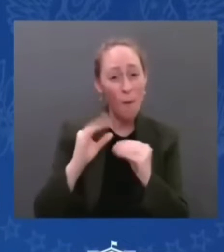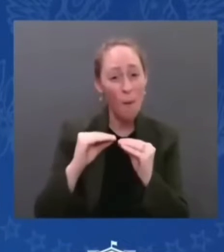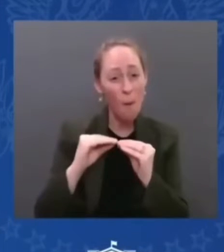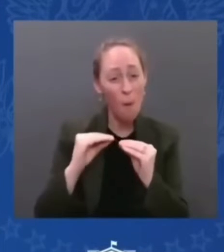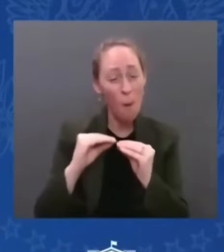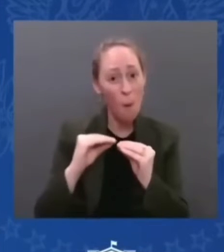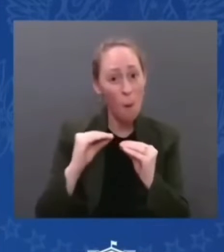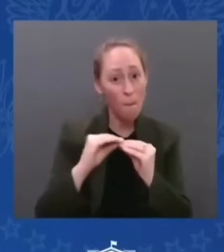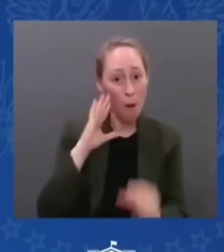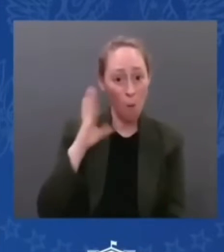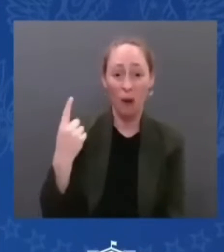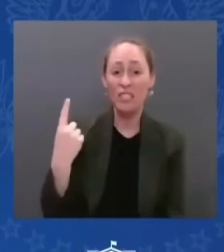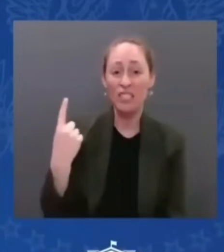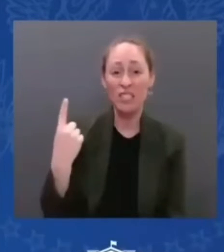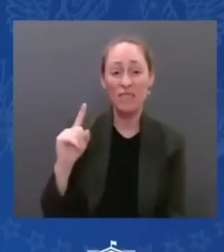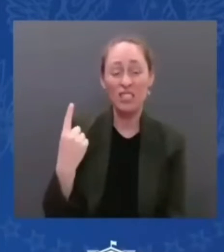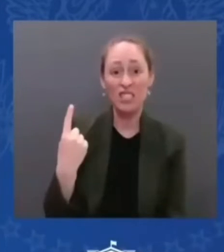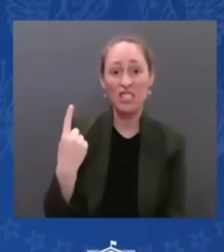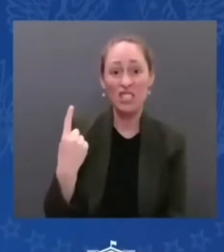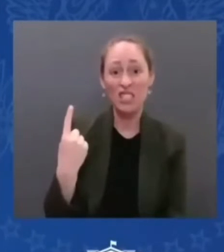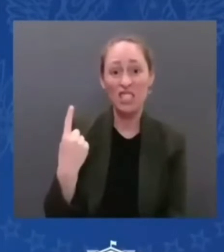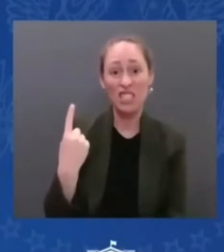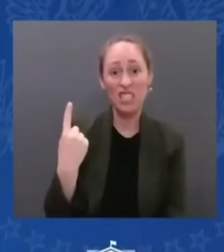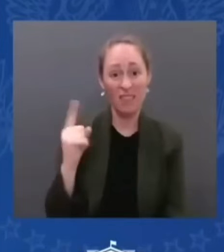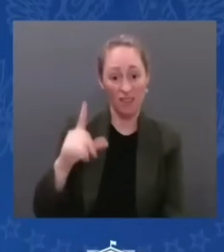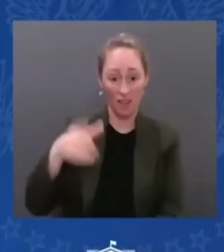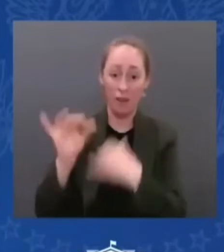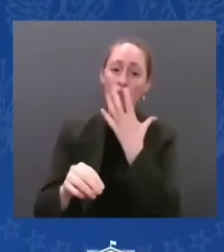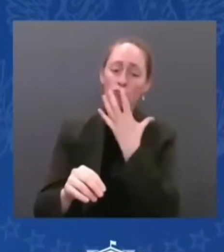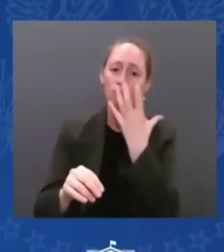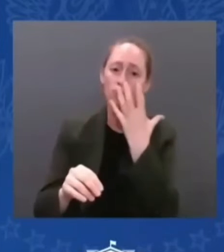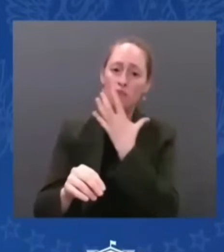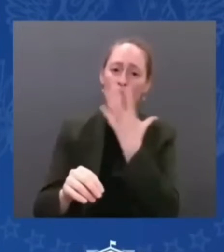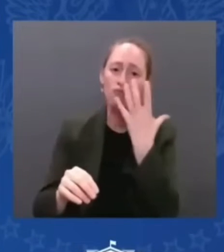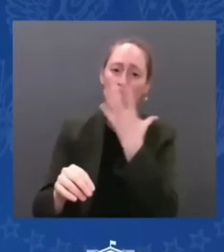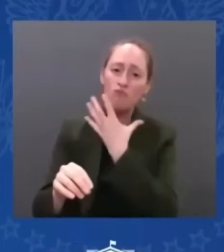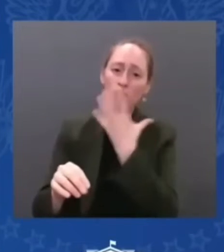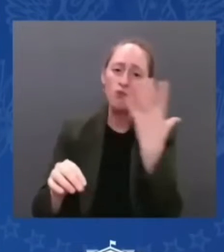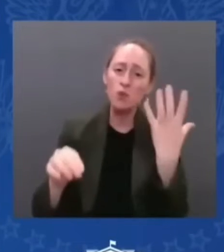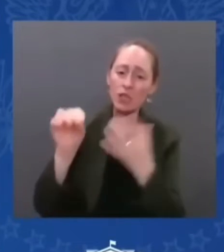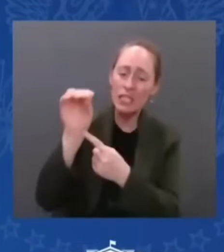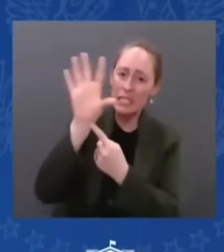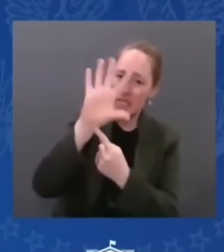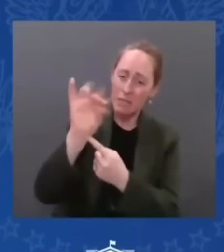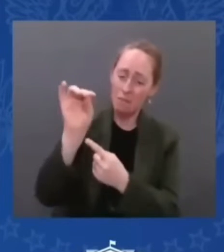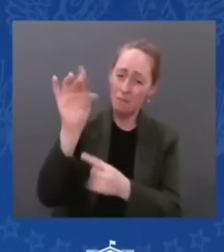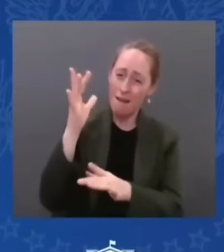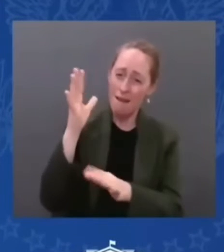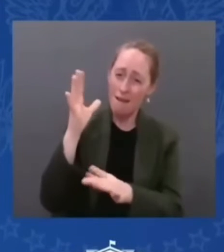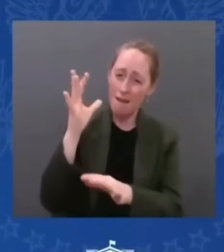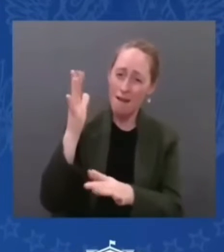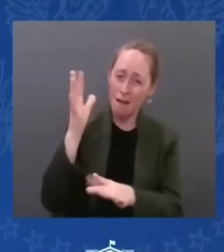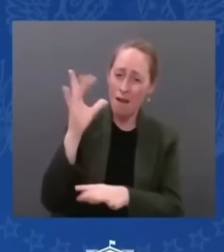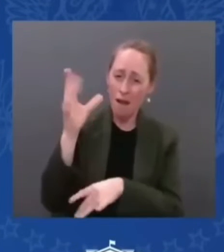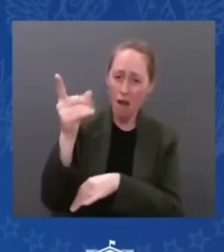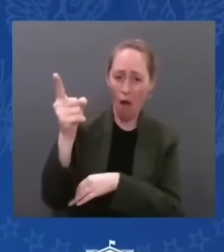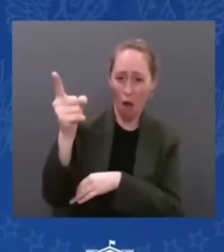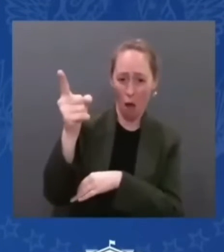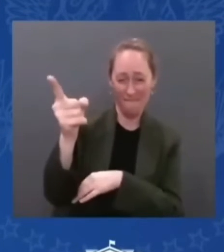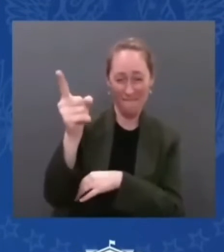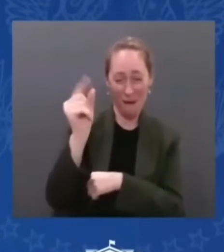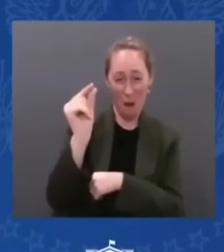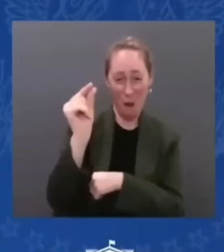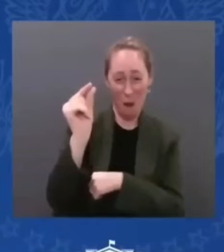has brought those distant galaxies into sharp focus. They have tiny faint structures that have never been seen before,